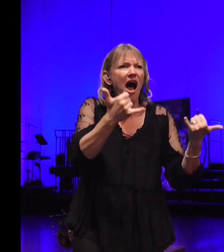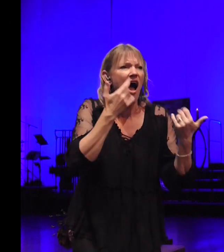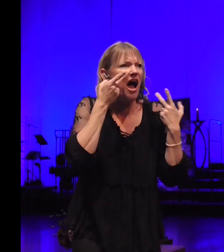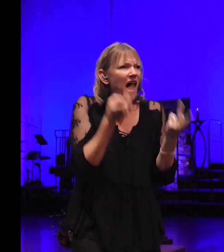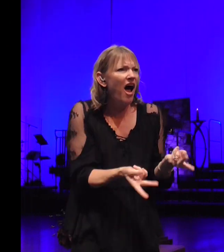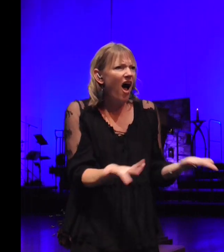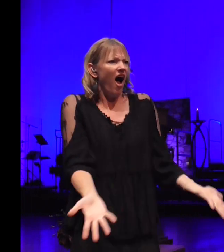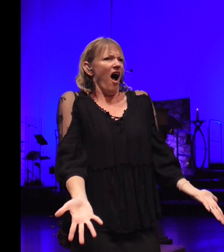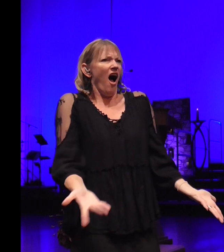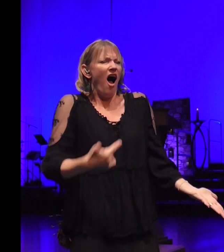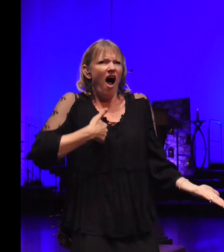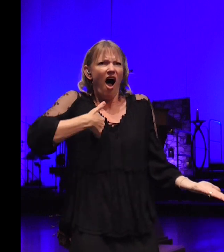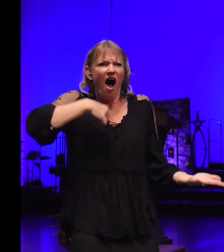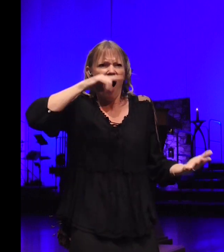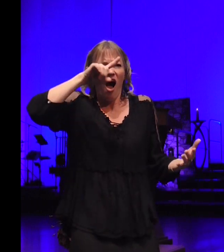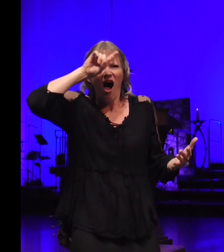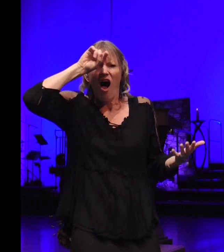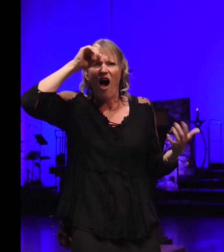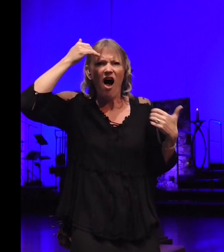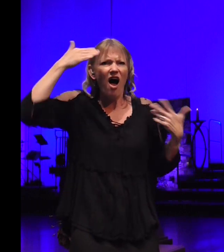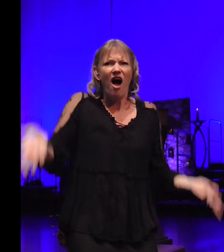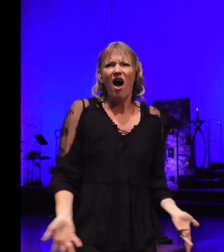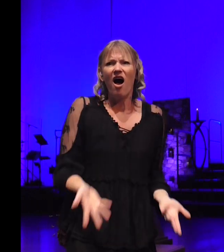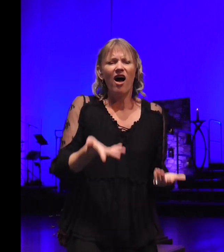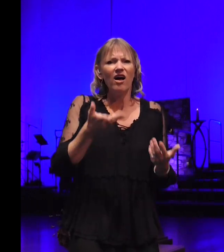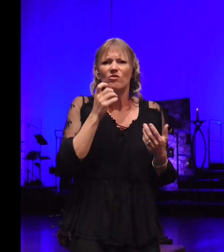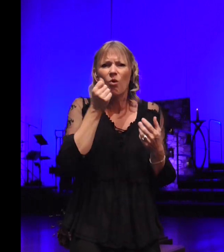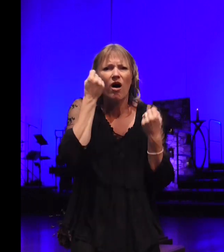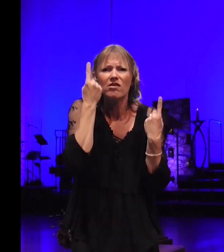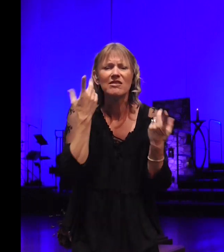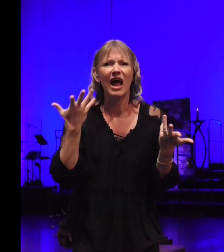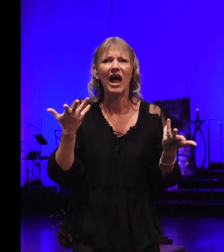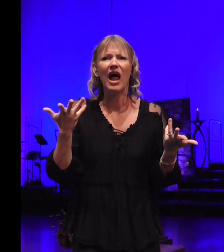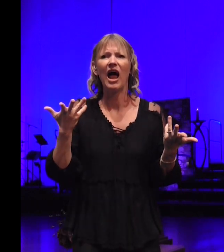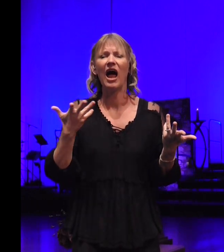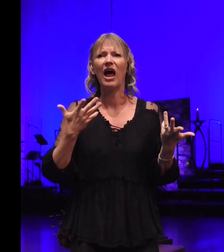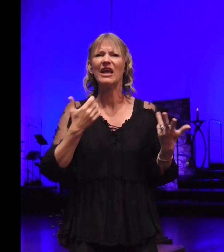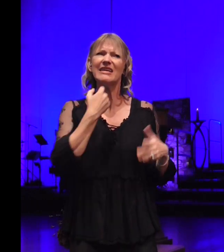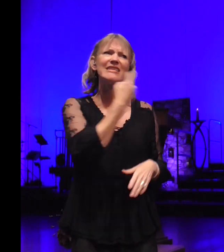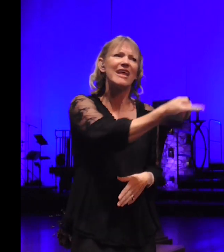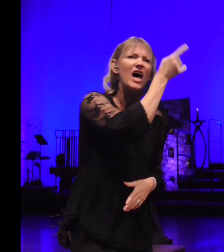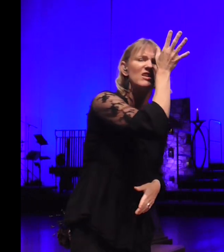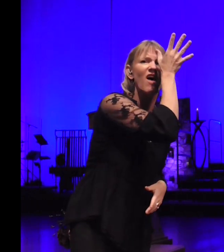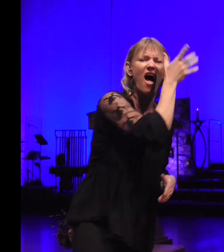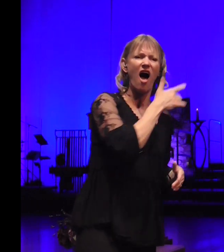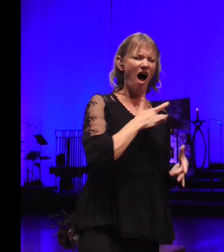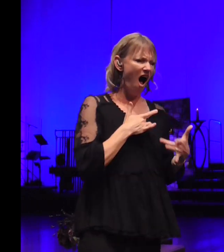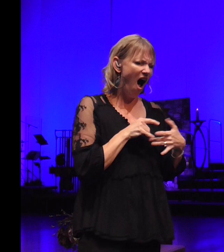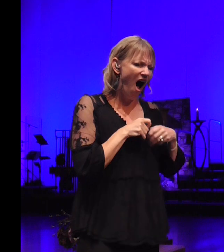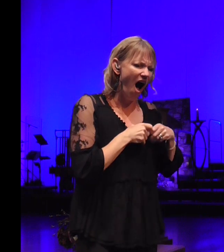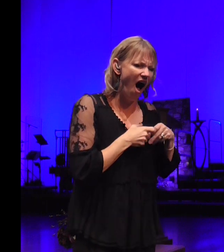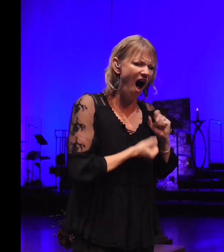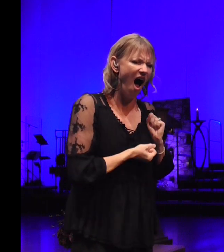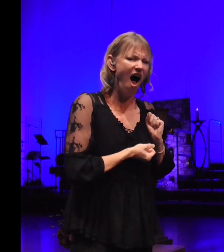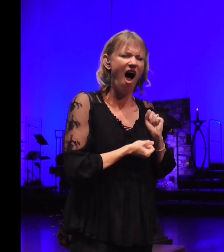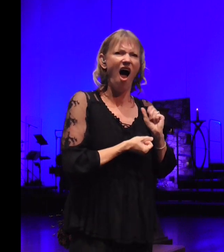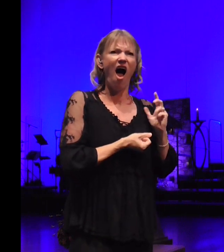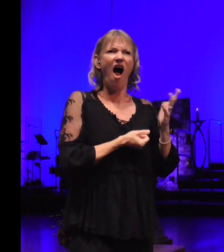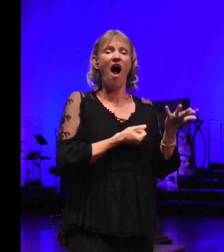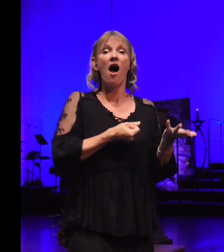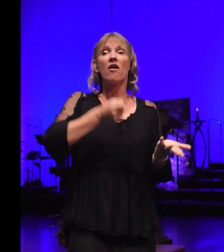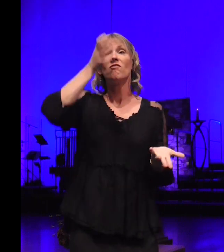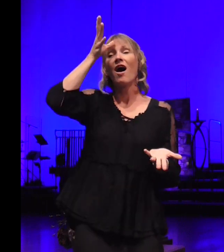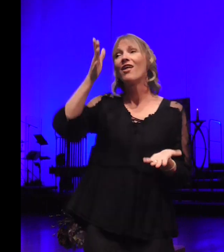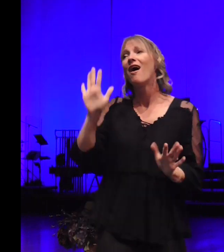seeing this, and he can't believe it, and he can't help it. He shares his broken heart with his father, and his father can only